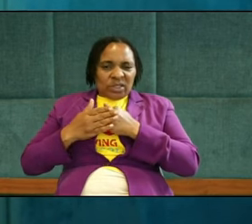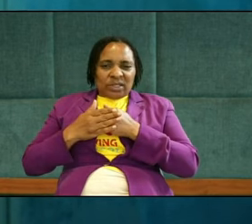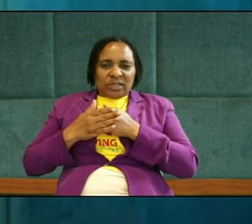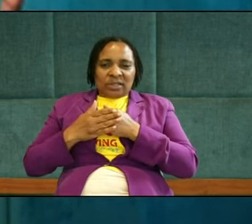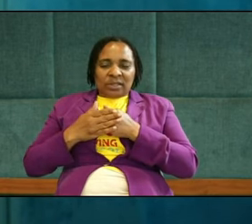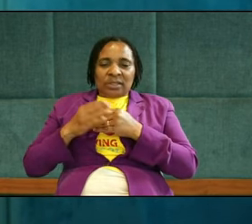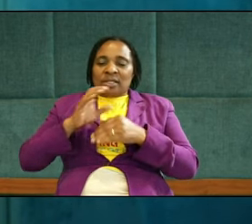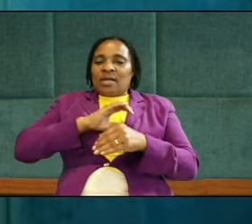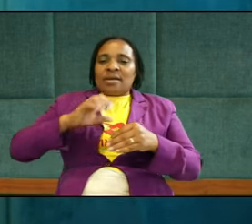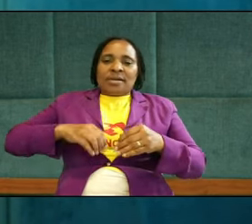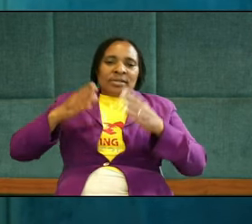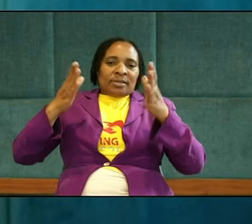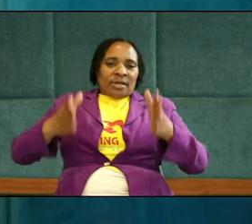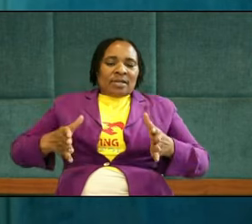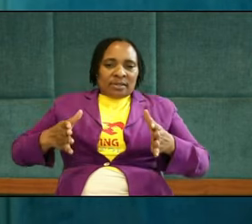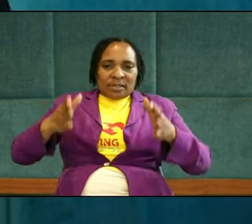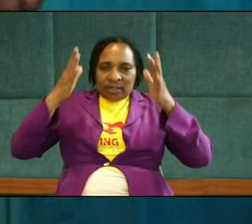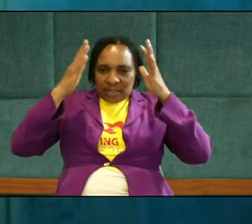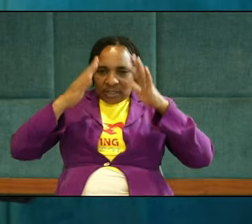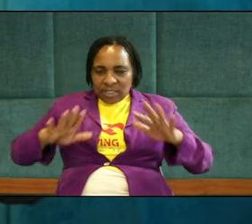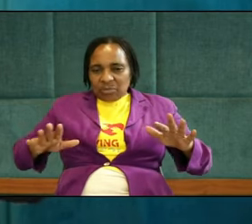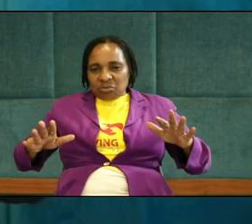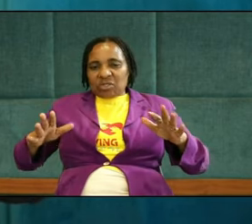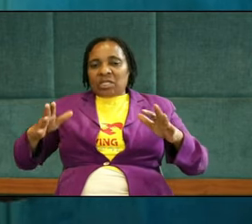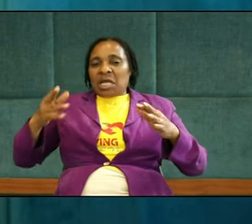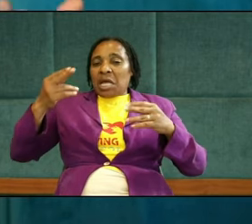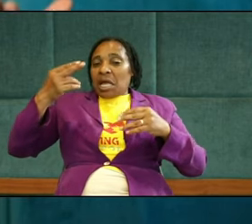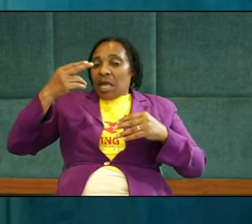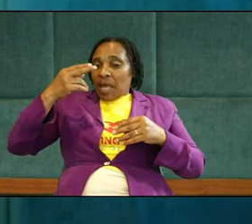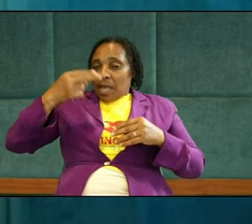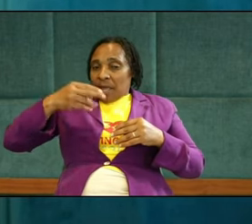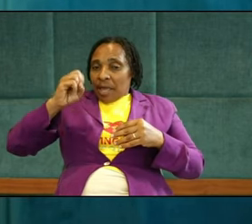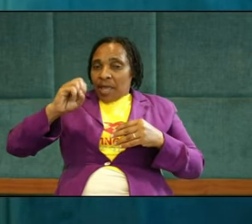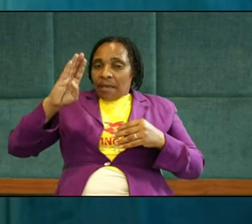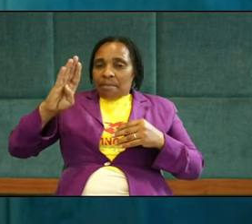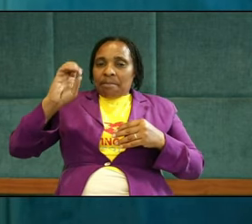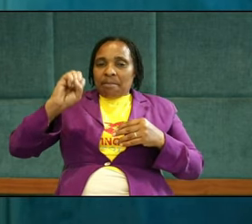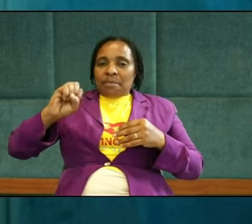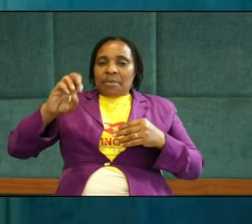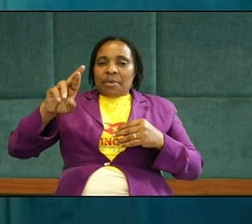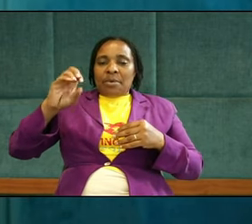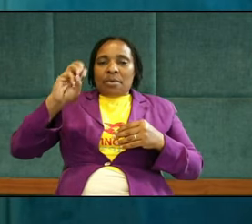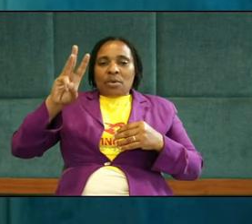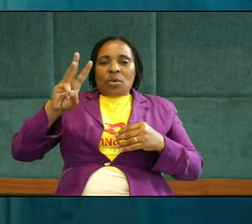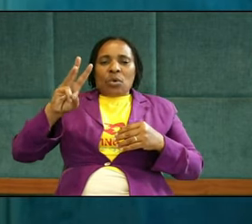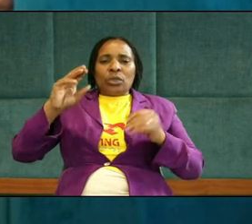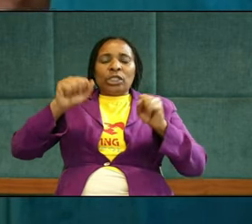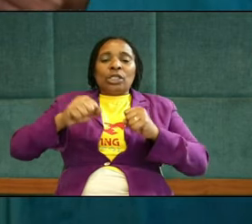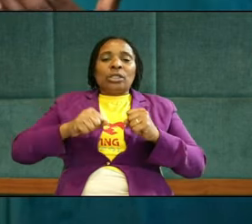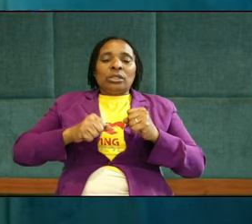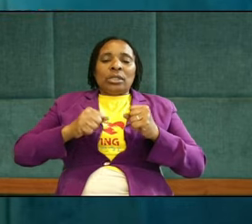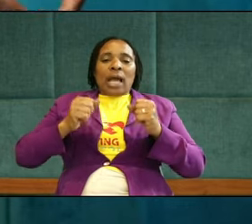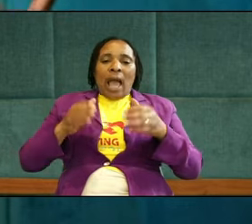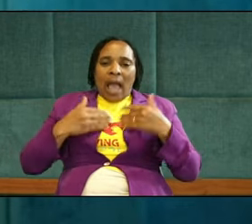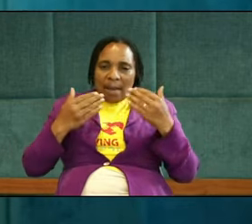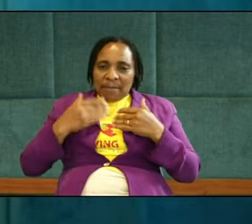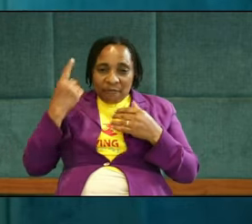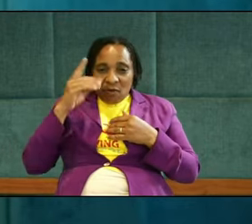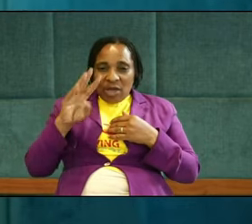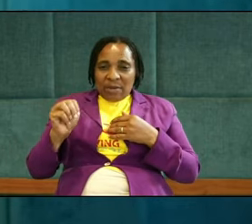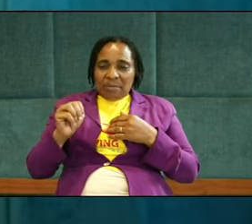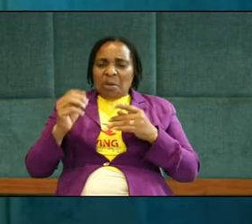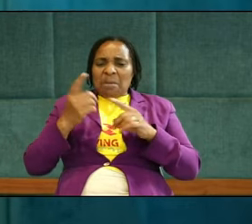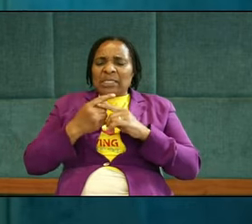In Christianity, in Islam, in Hebrew culture as well, they revere him. But this man despite from